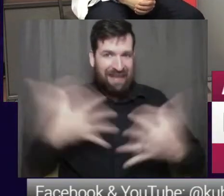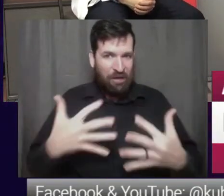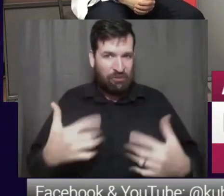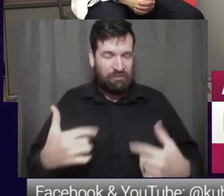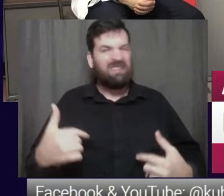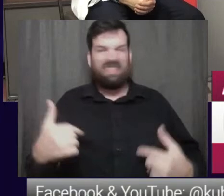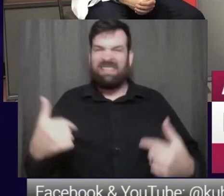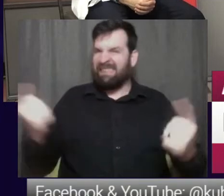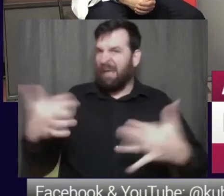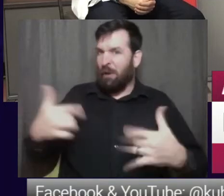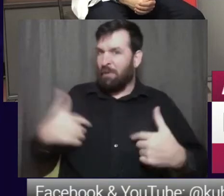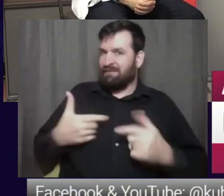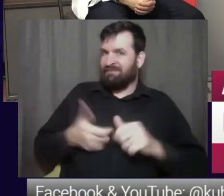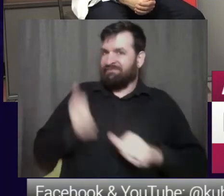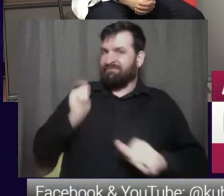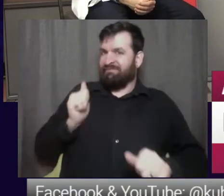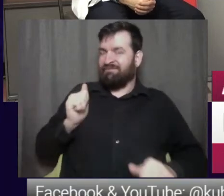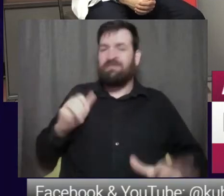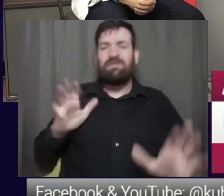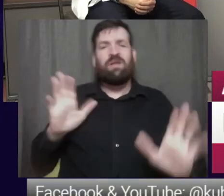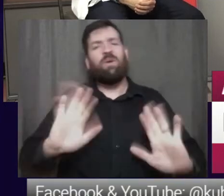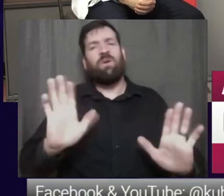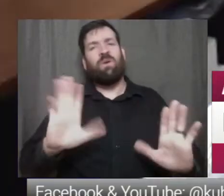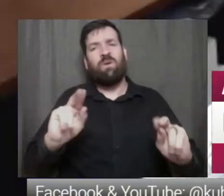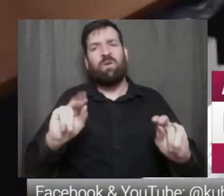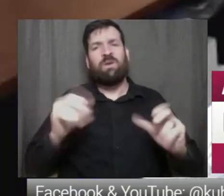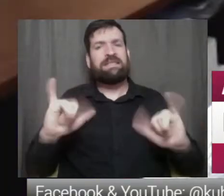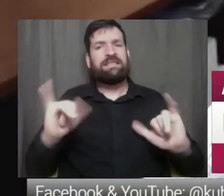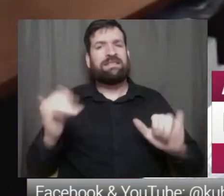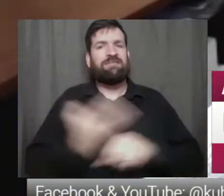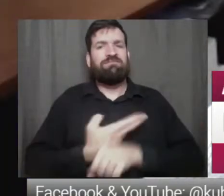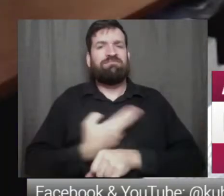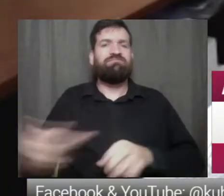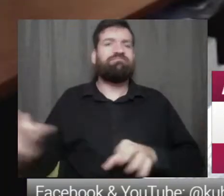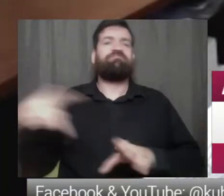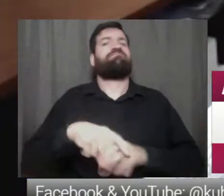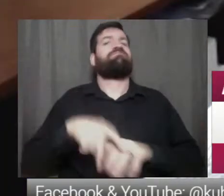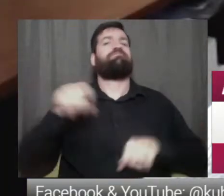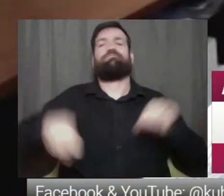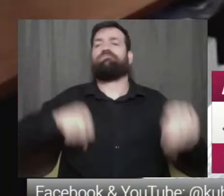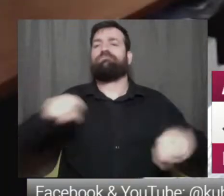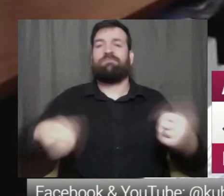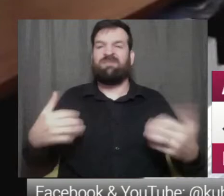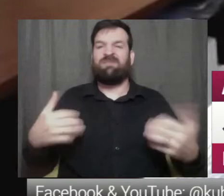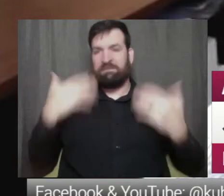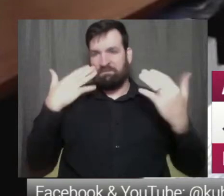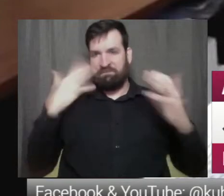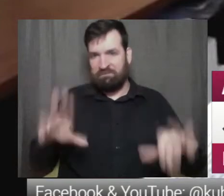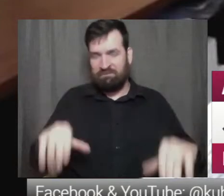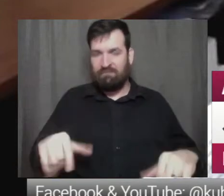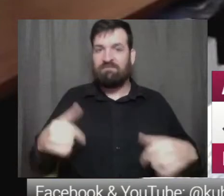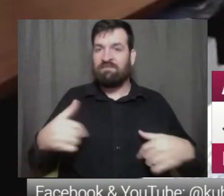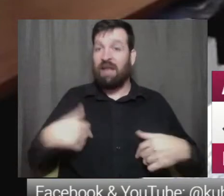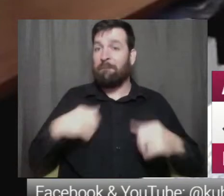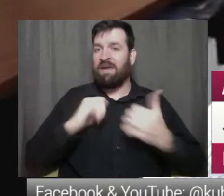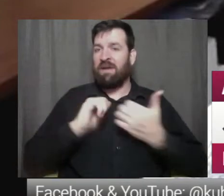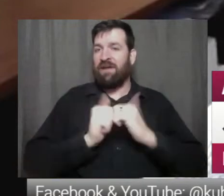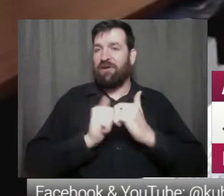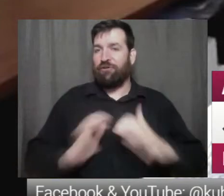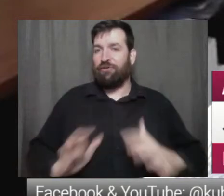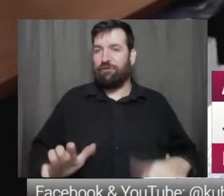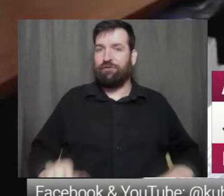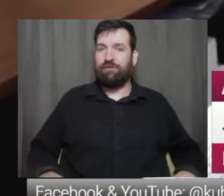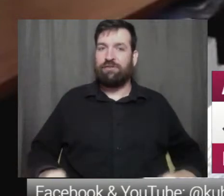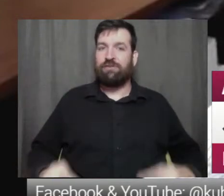on the exercise bike. No, I still use it. I get back on it. I don't know. I'm kind of a competitor, and so